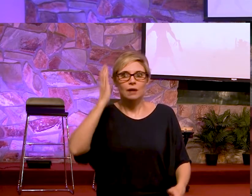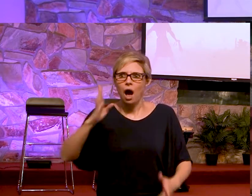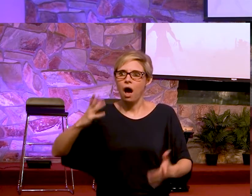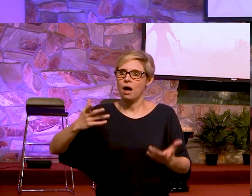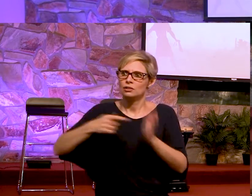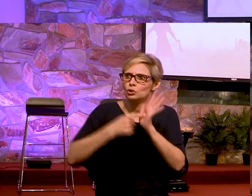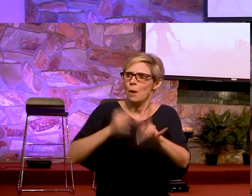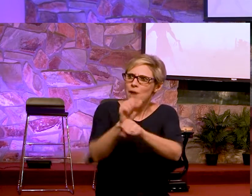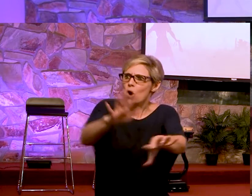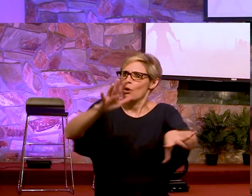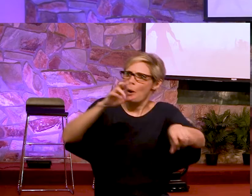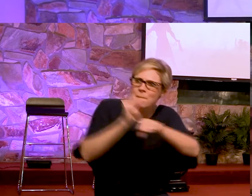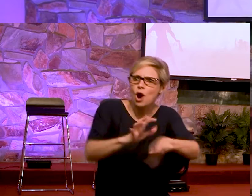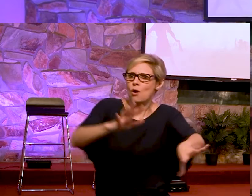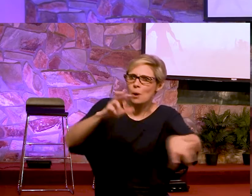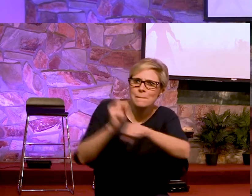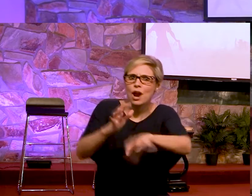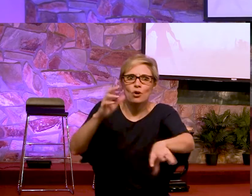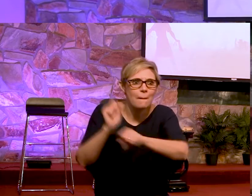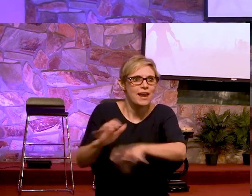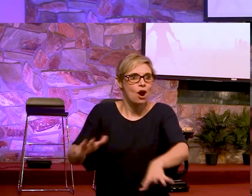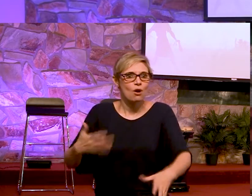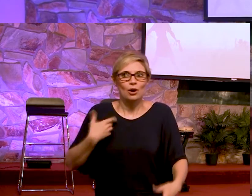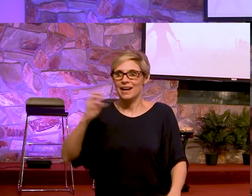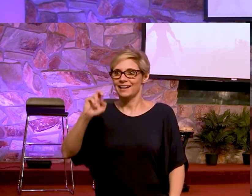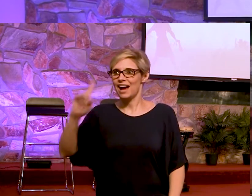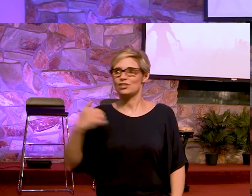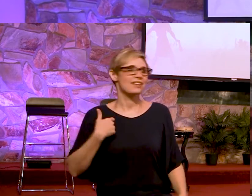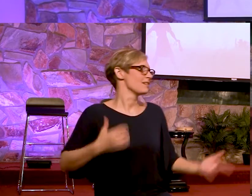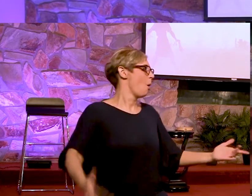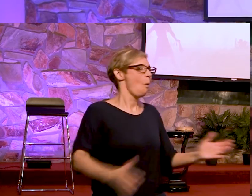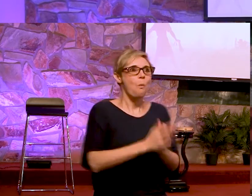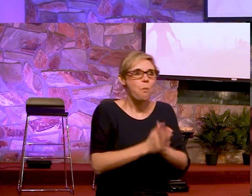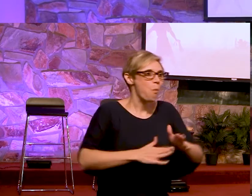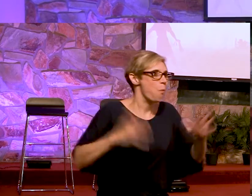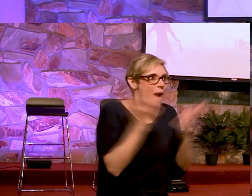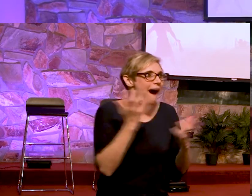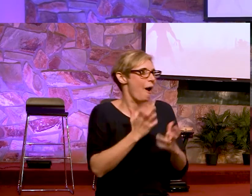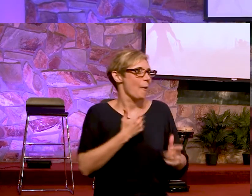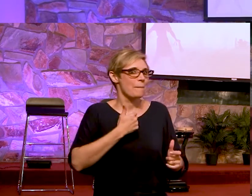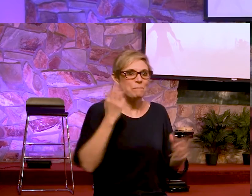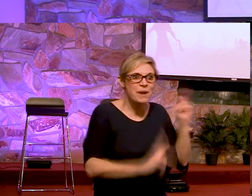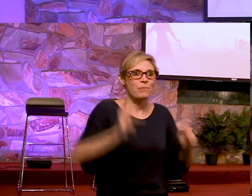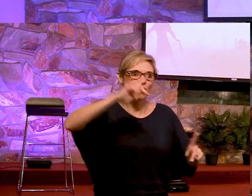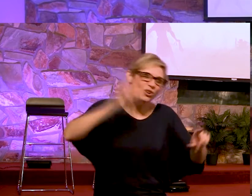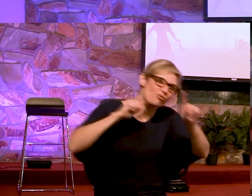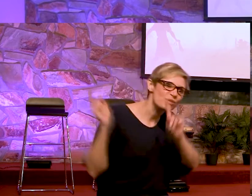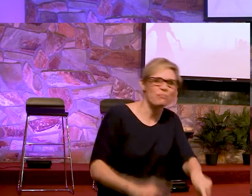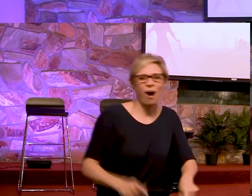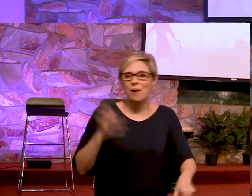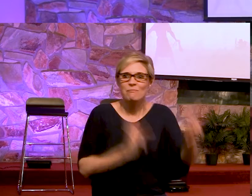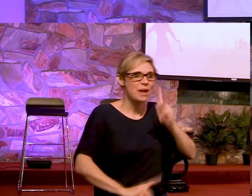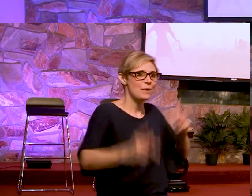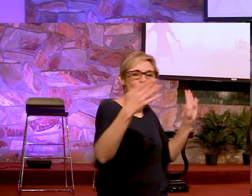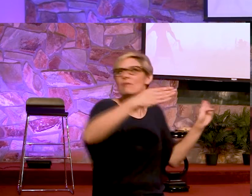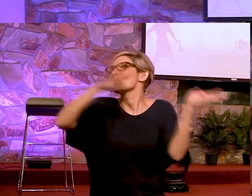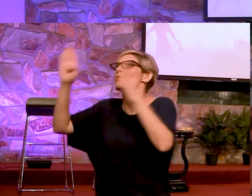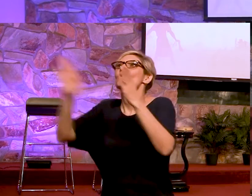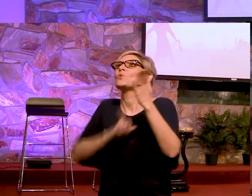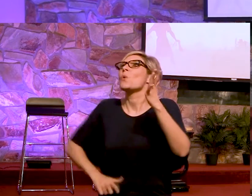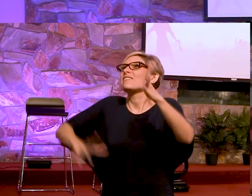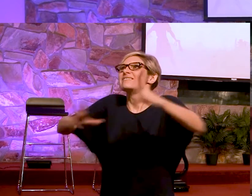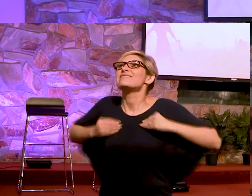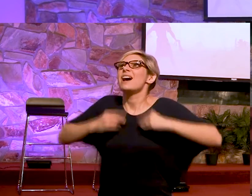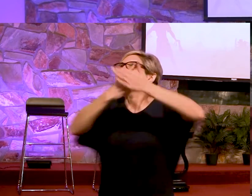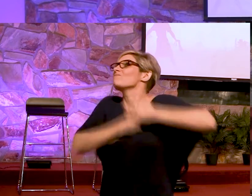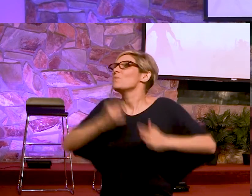after miracle, Elijah was thinking, man, the people are going to respond. There's going to be great revival. Man, people are just going to be turning to the Lord as a